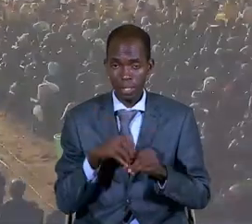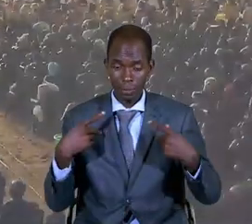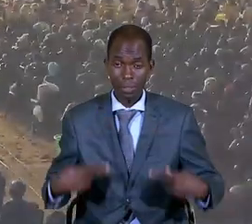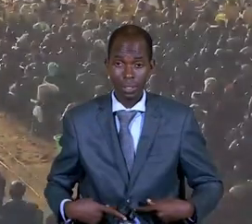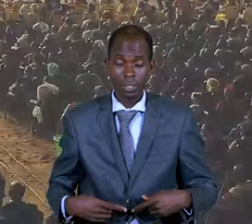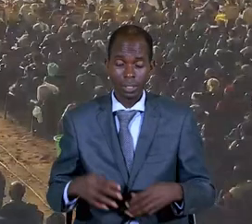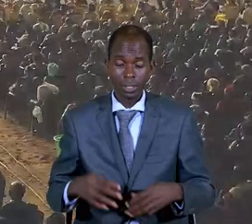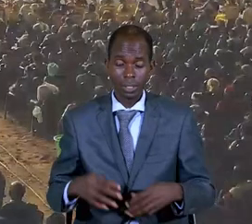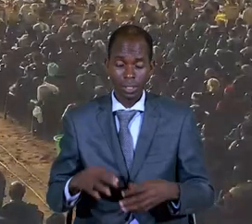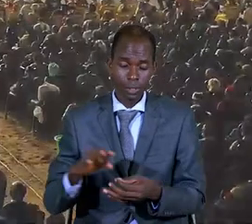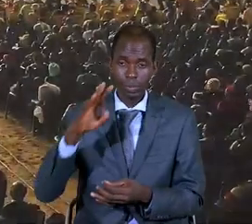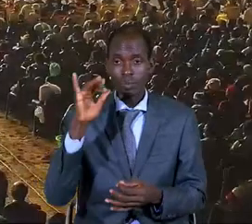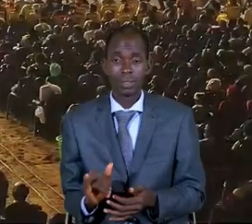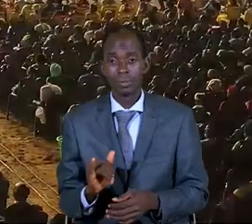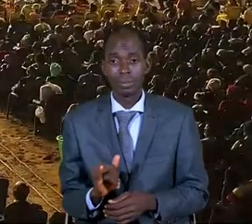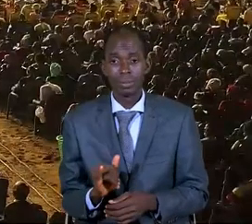spiritually,